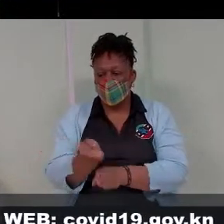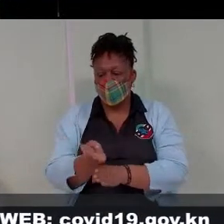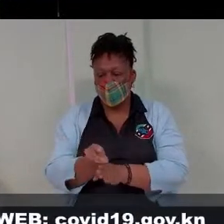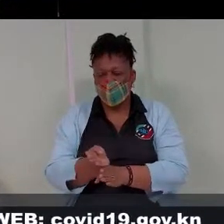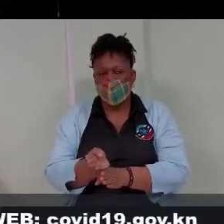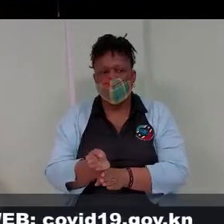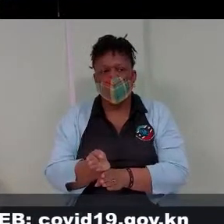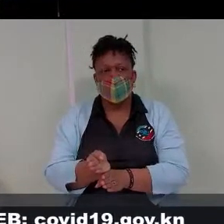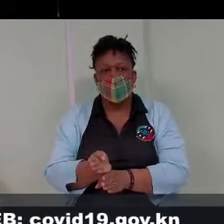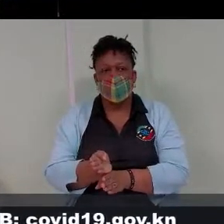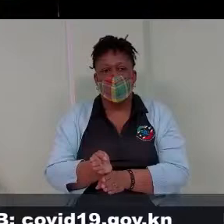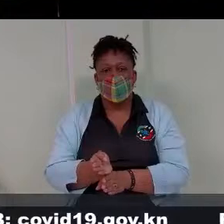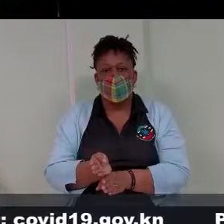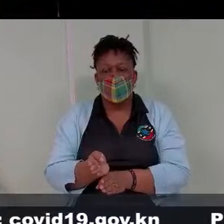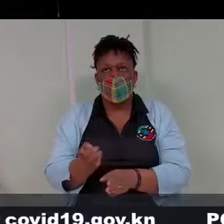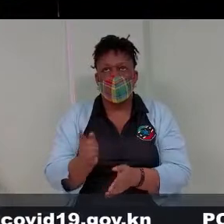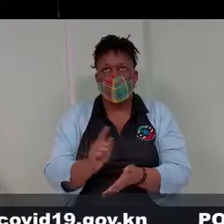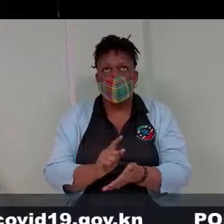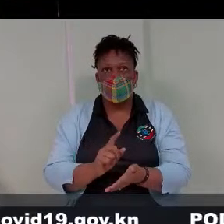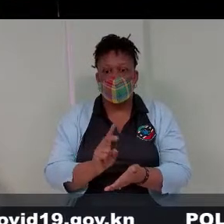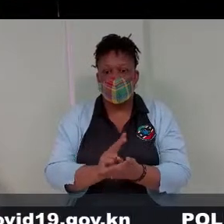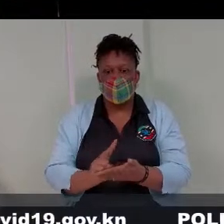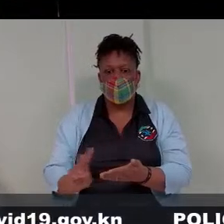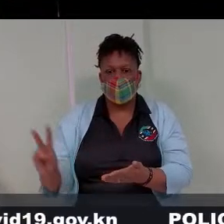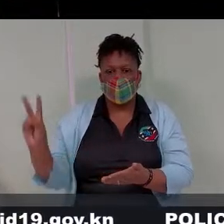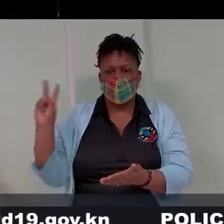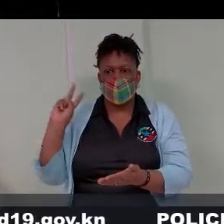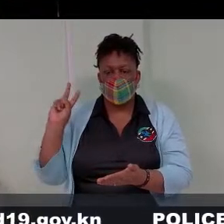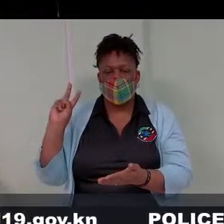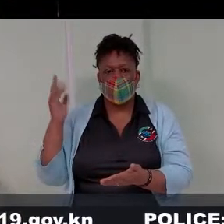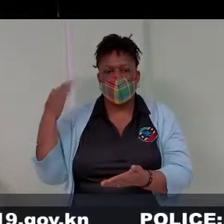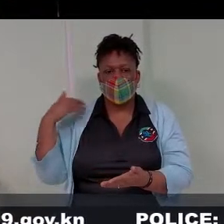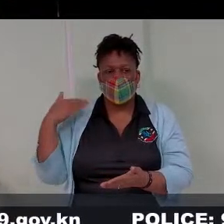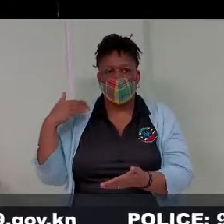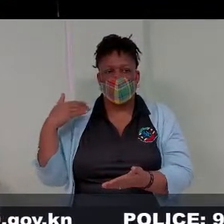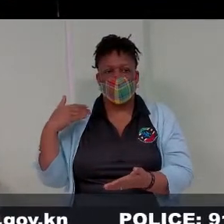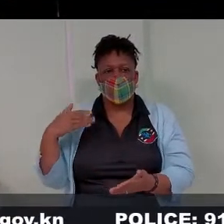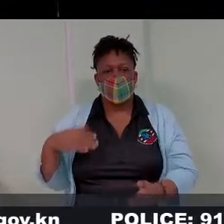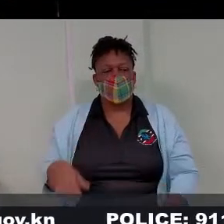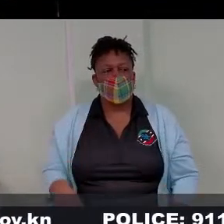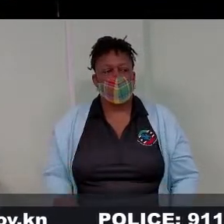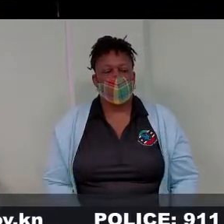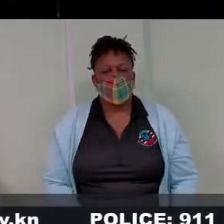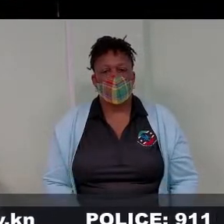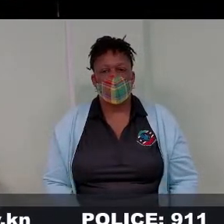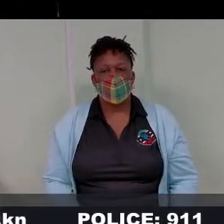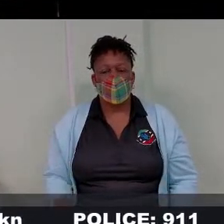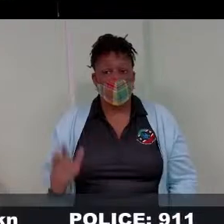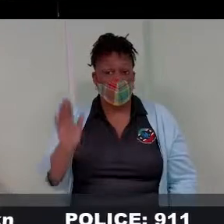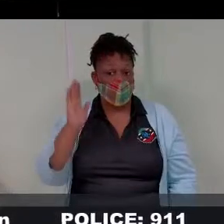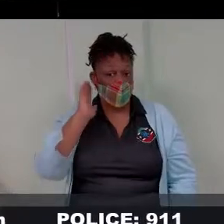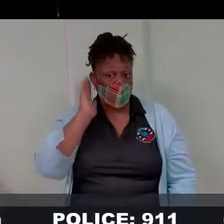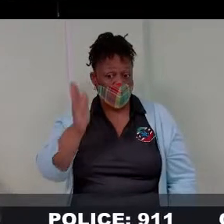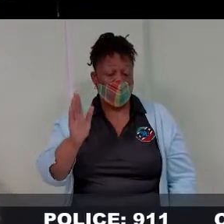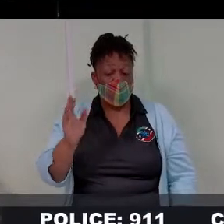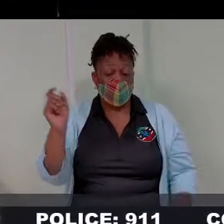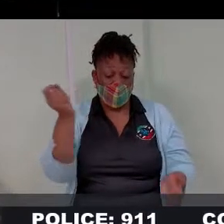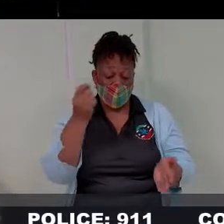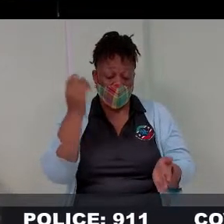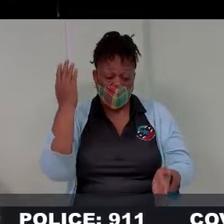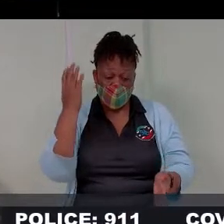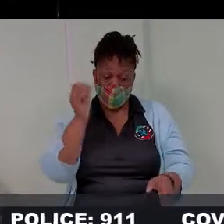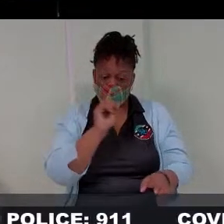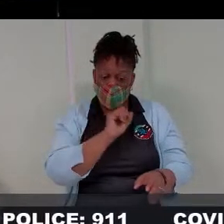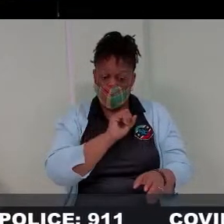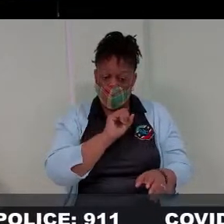Kitts? Will that individual be charged with criminal intent and also a fine? Also, what